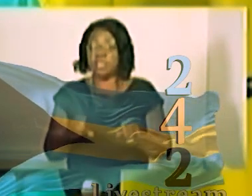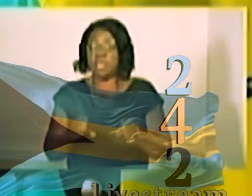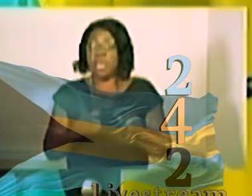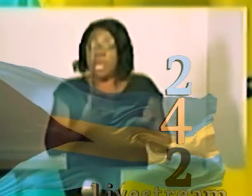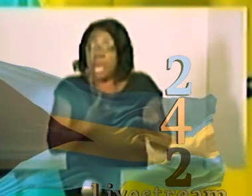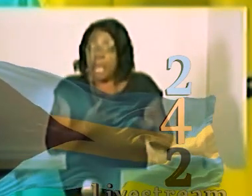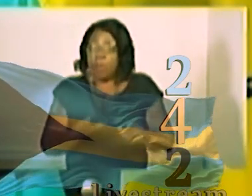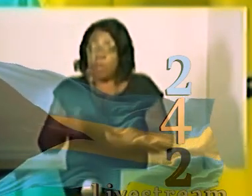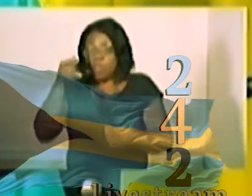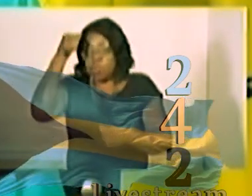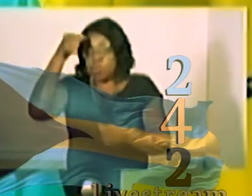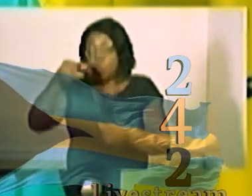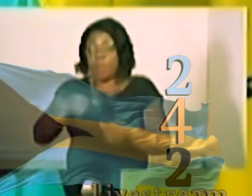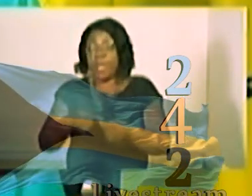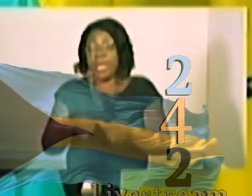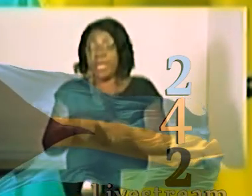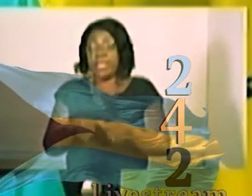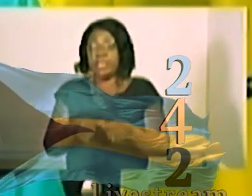to remind